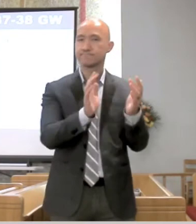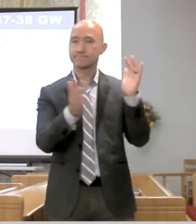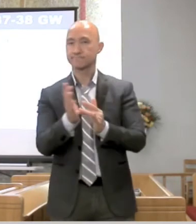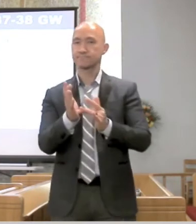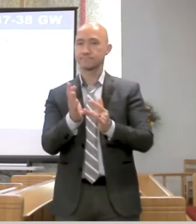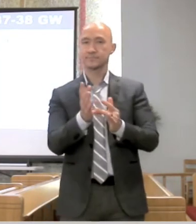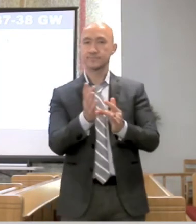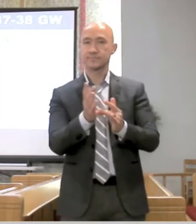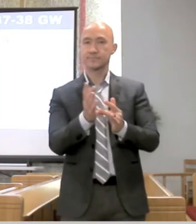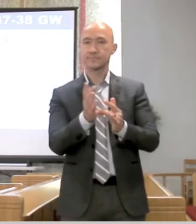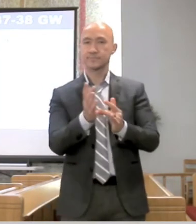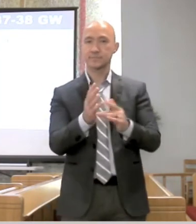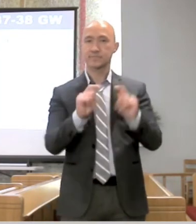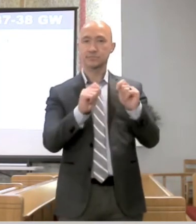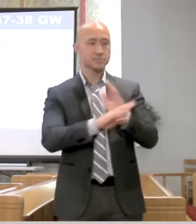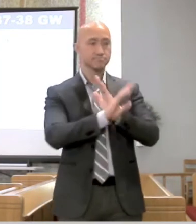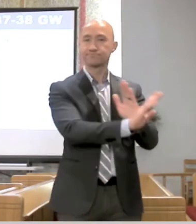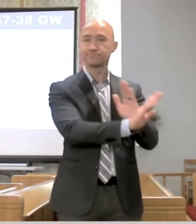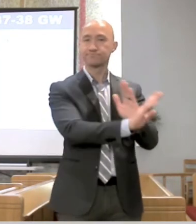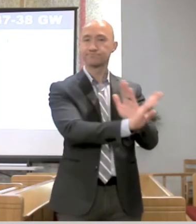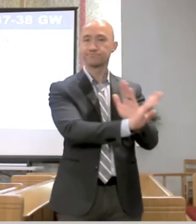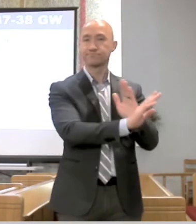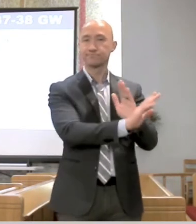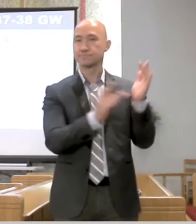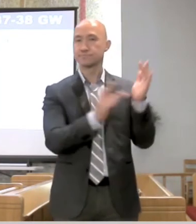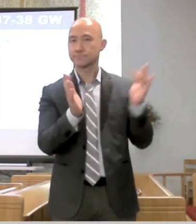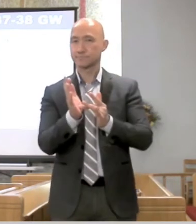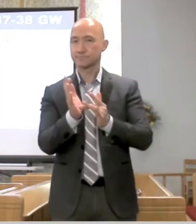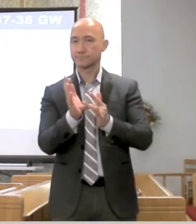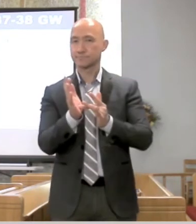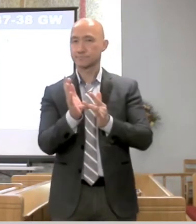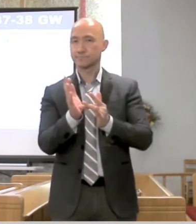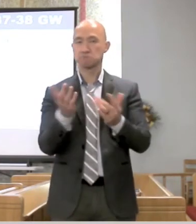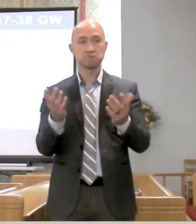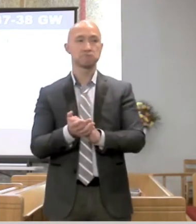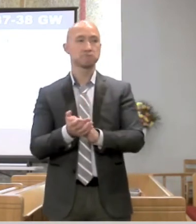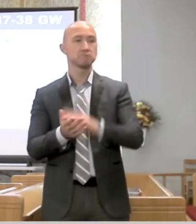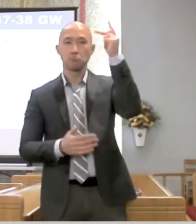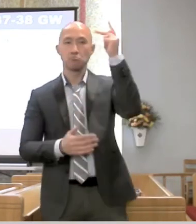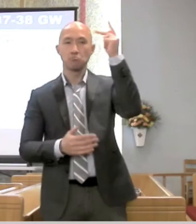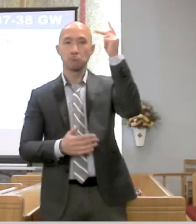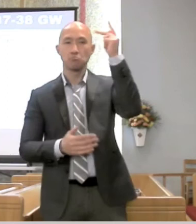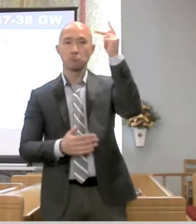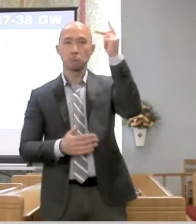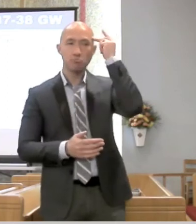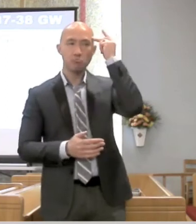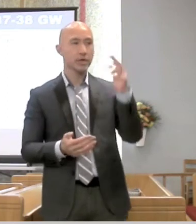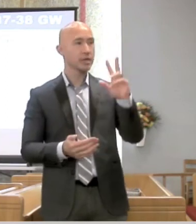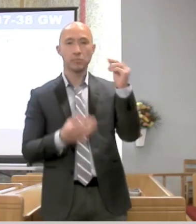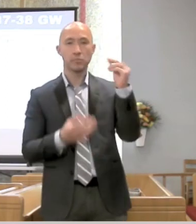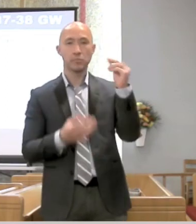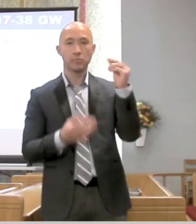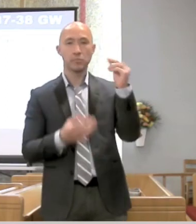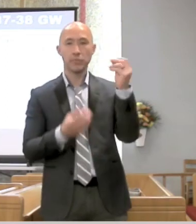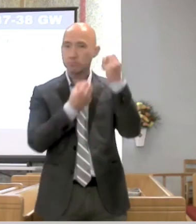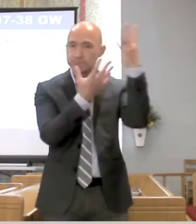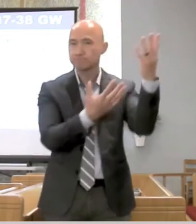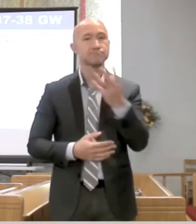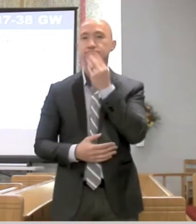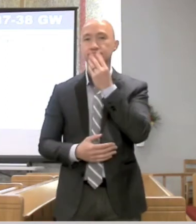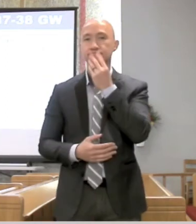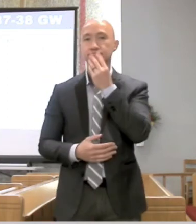tried to investigate things as best as they could. And Pilate doesn't seem to be a pawn here of anybody. He's really trying to get